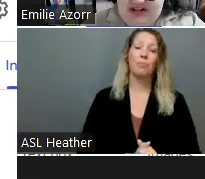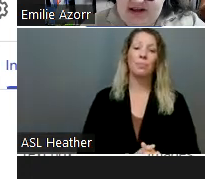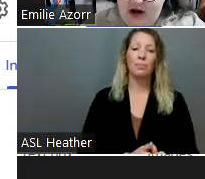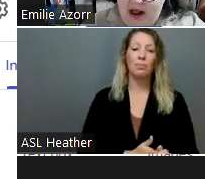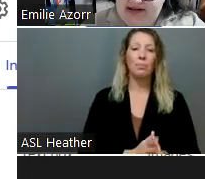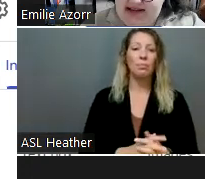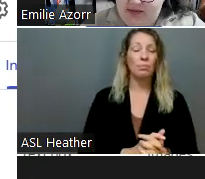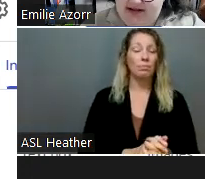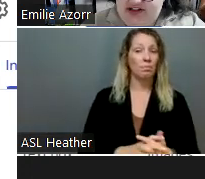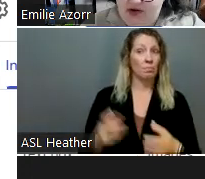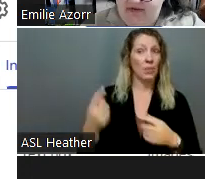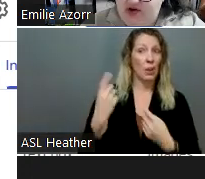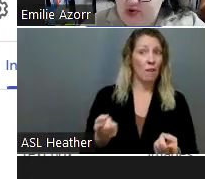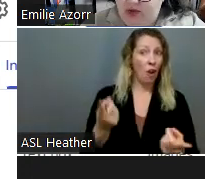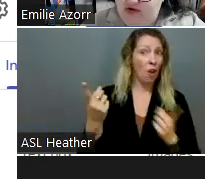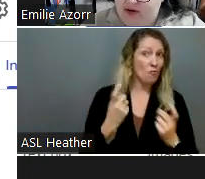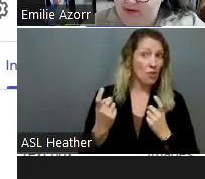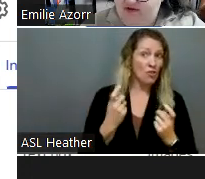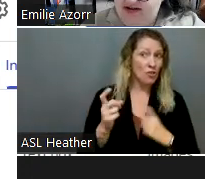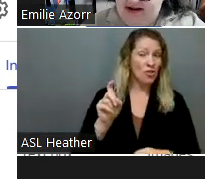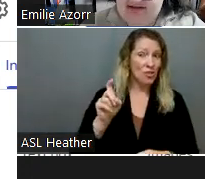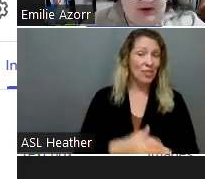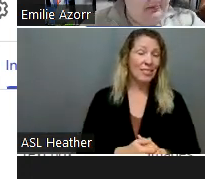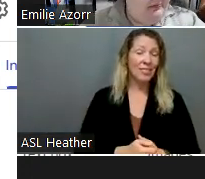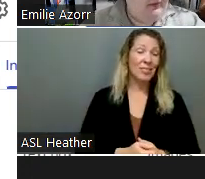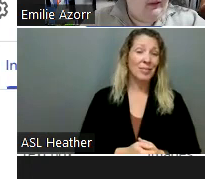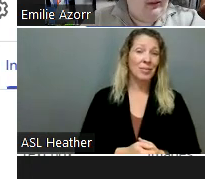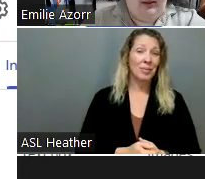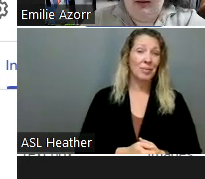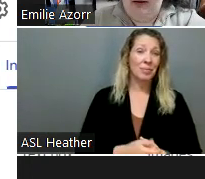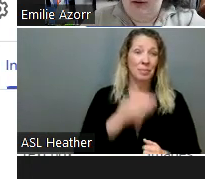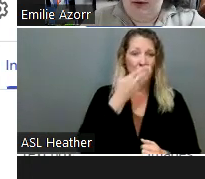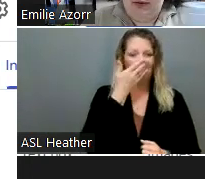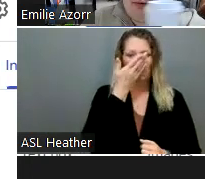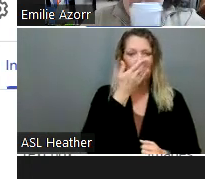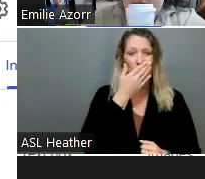Any questions on our policy and procedure review tool before we move on to the next one?